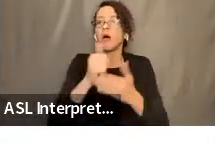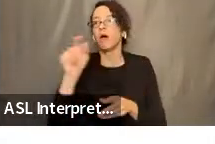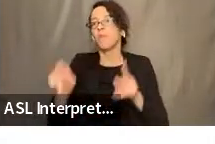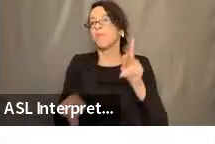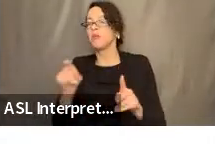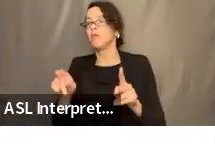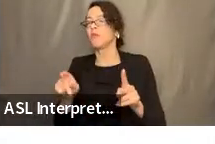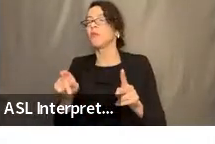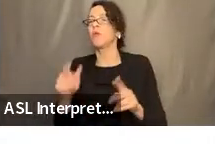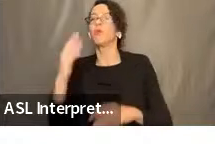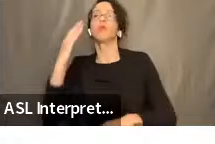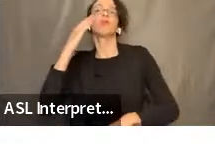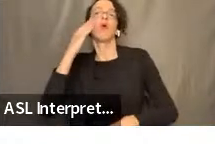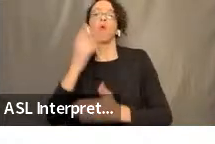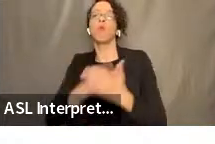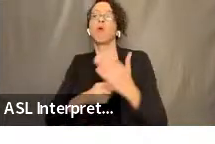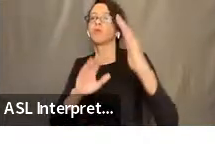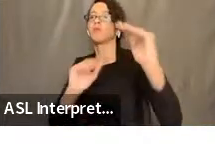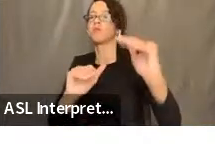understand the process.